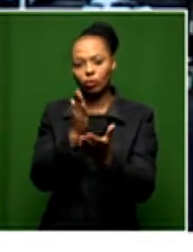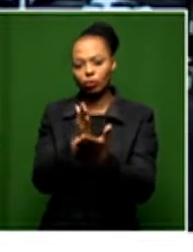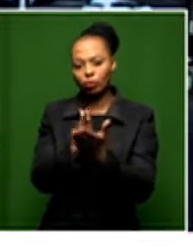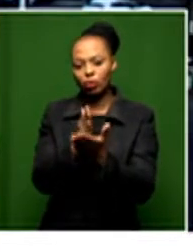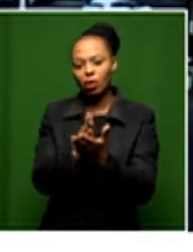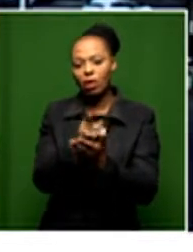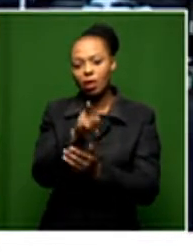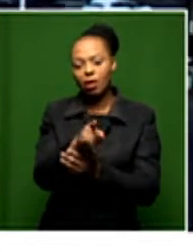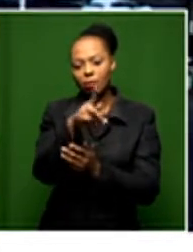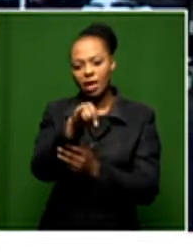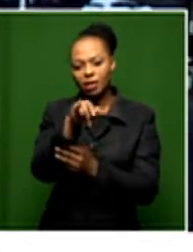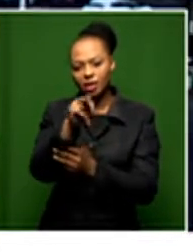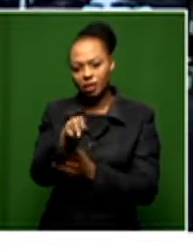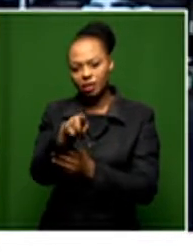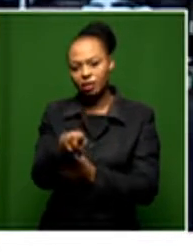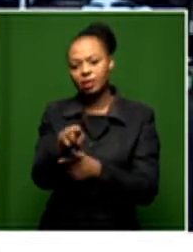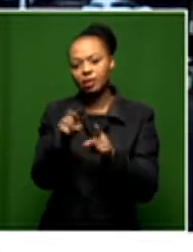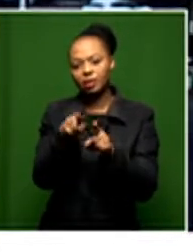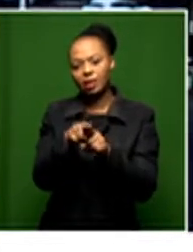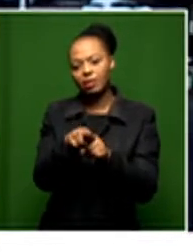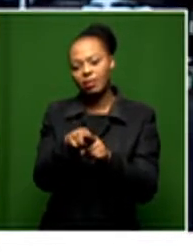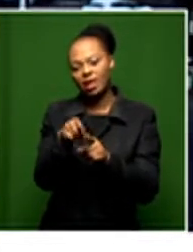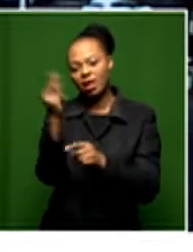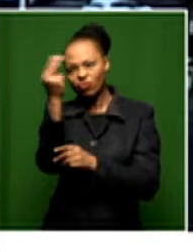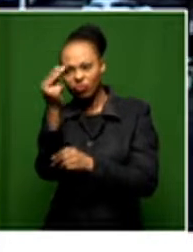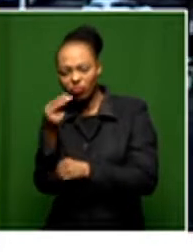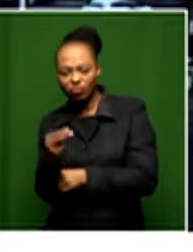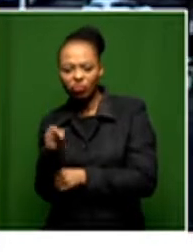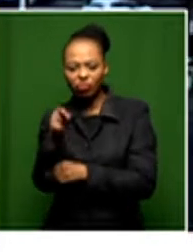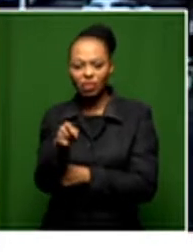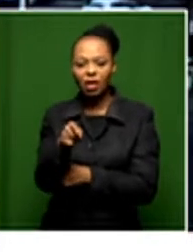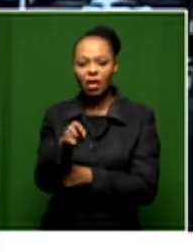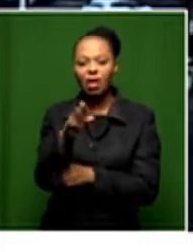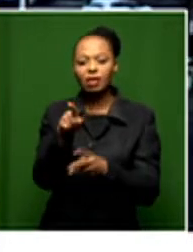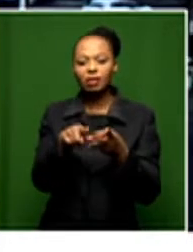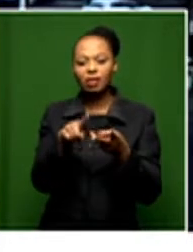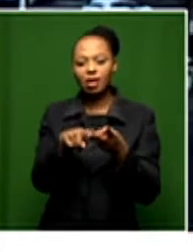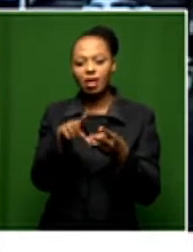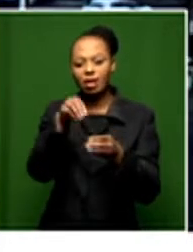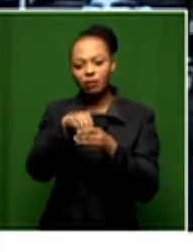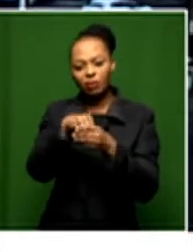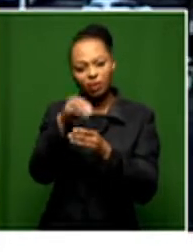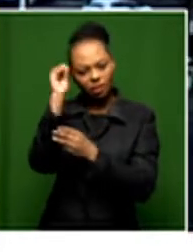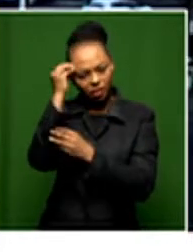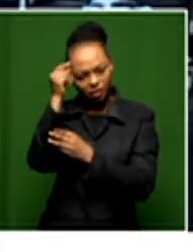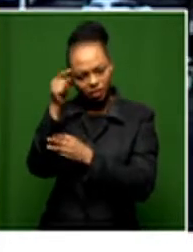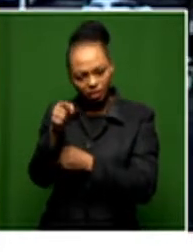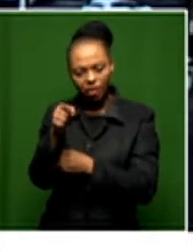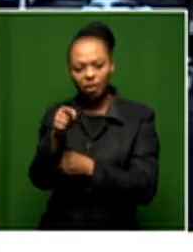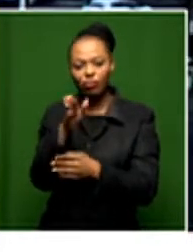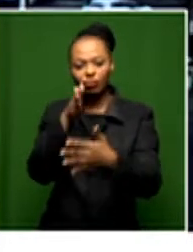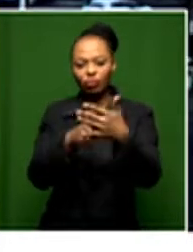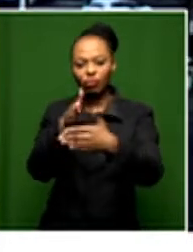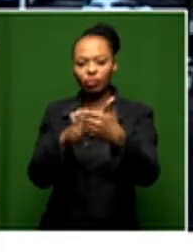rights such as patents, industrial design, copyright and protection of undisclosed information do not create barriers